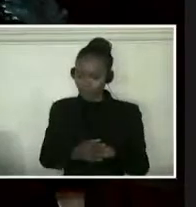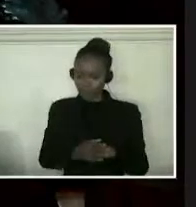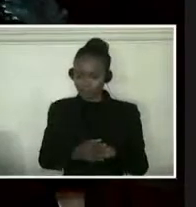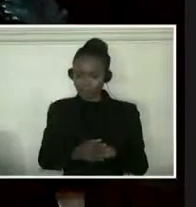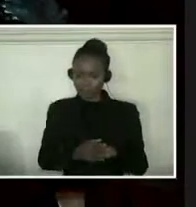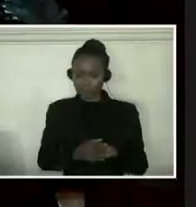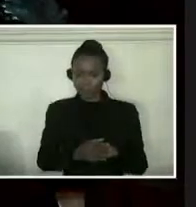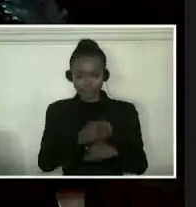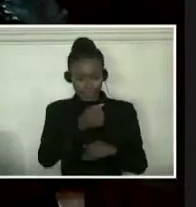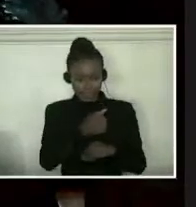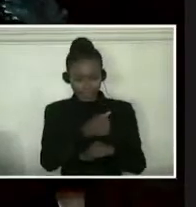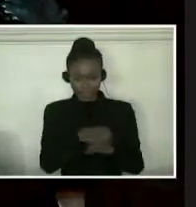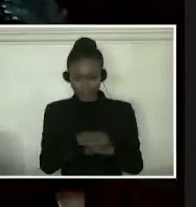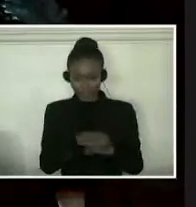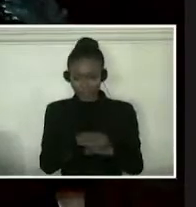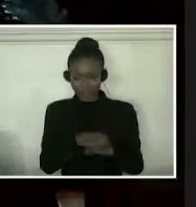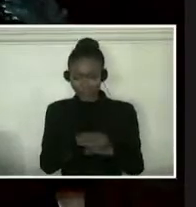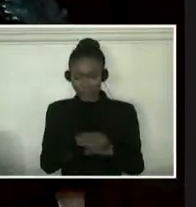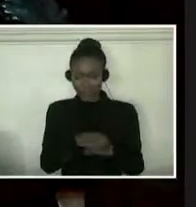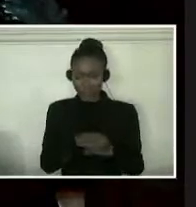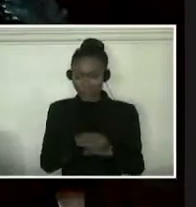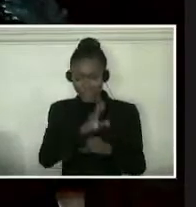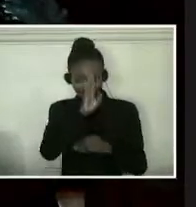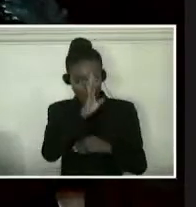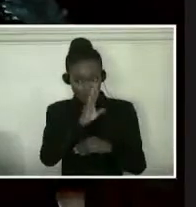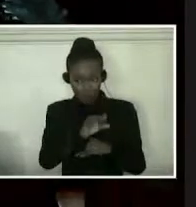hello francois how are you